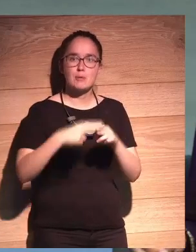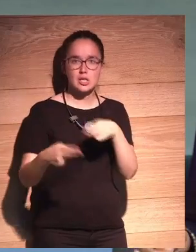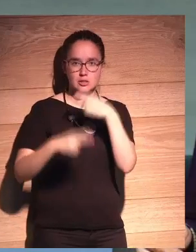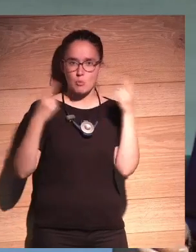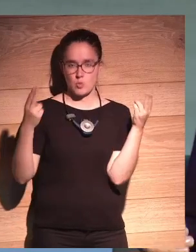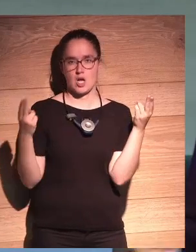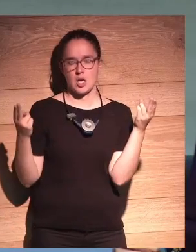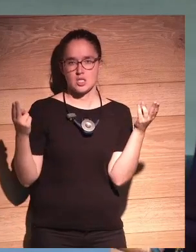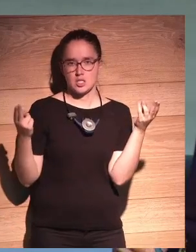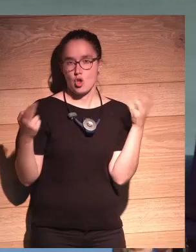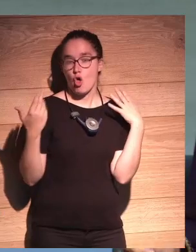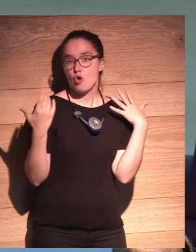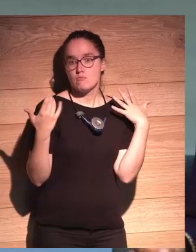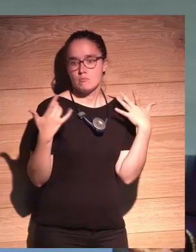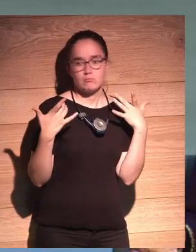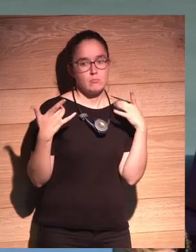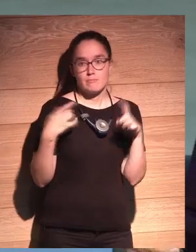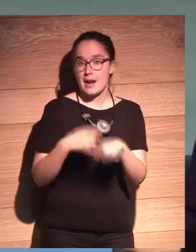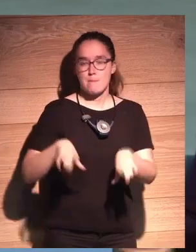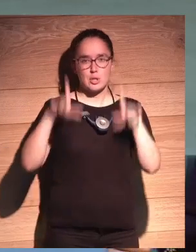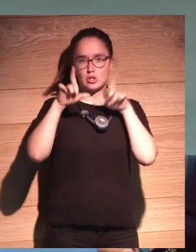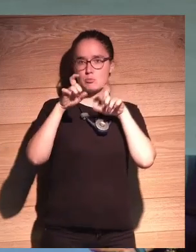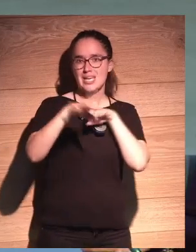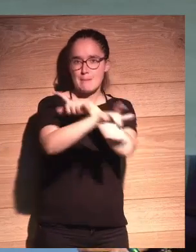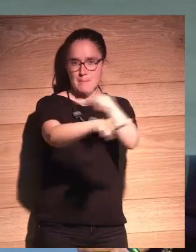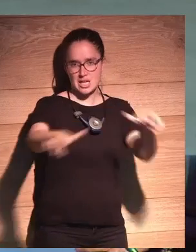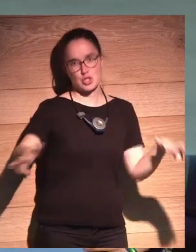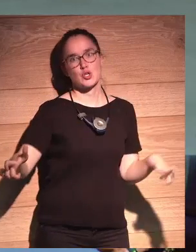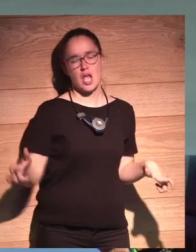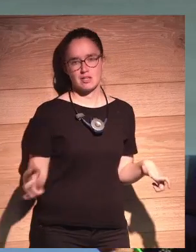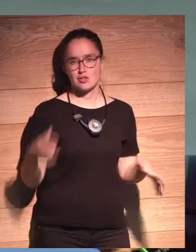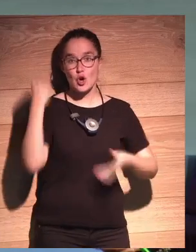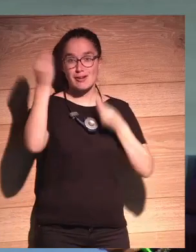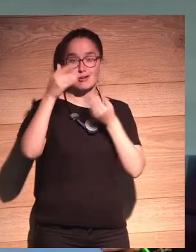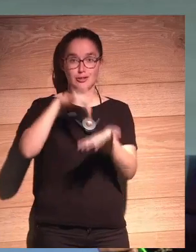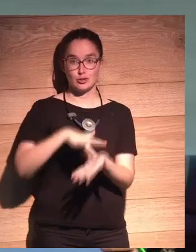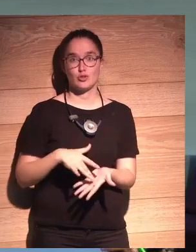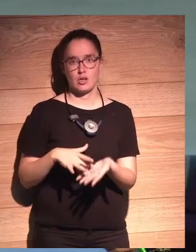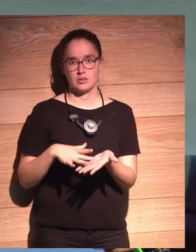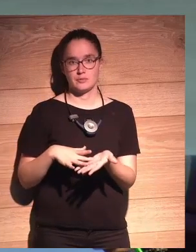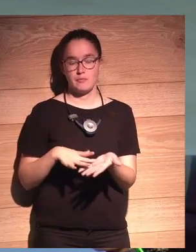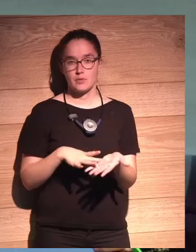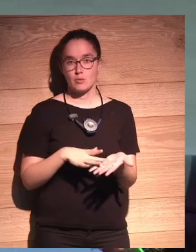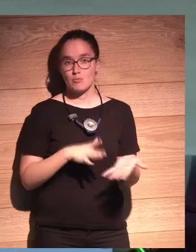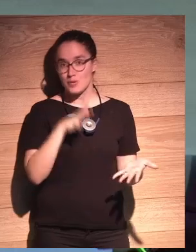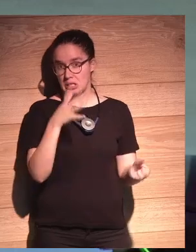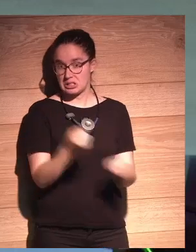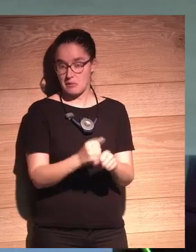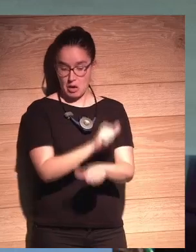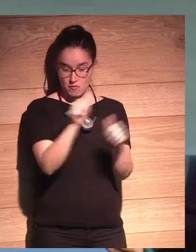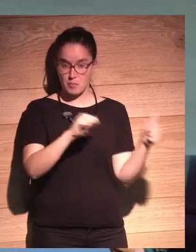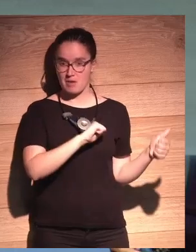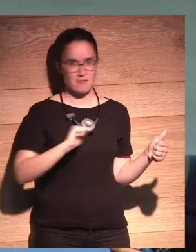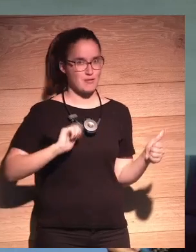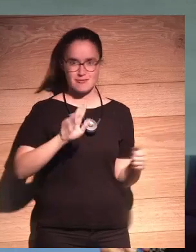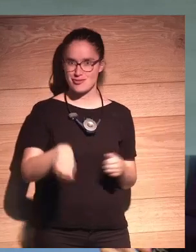we have to think about how we're going to generate public policies with people being protagonists of these policies,